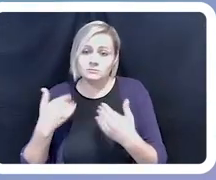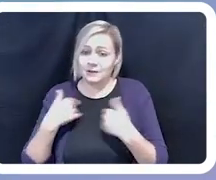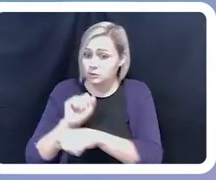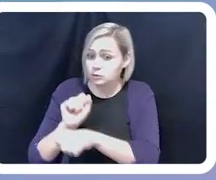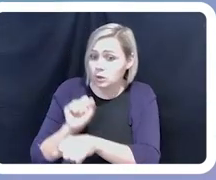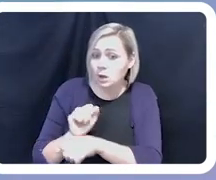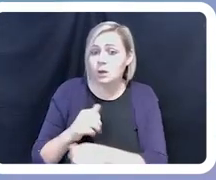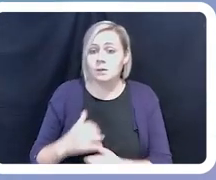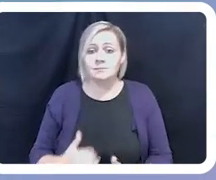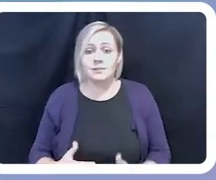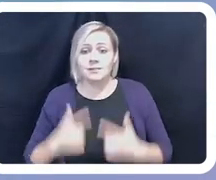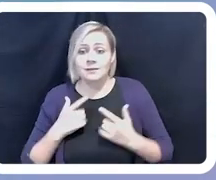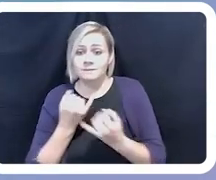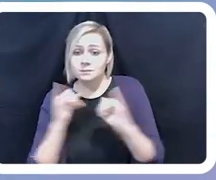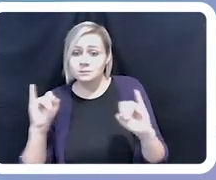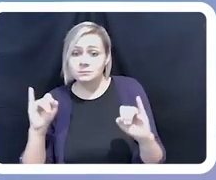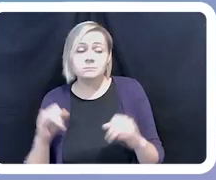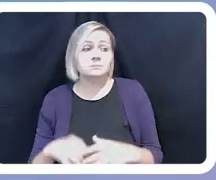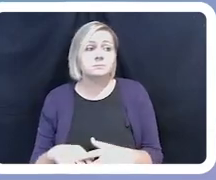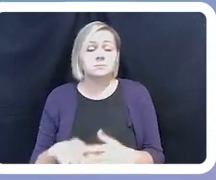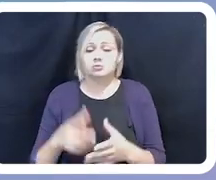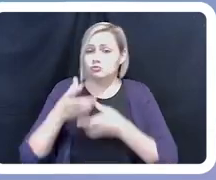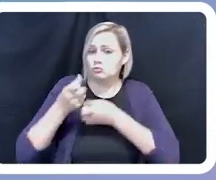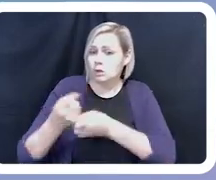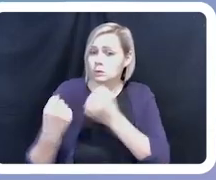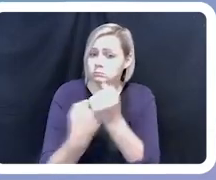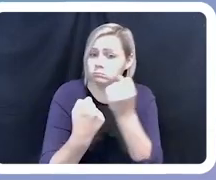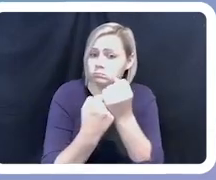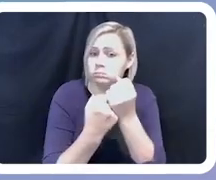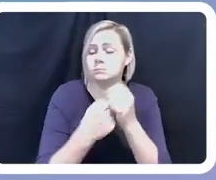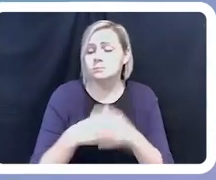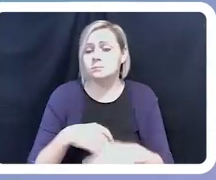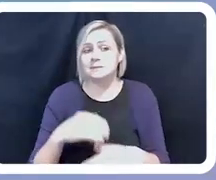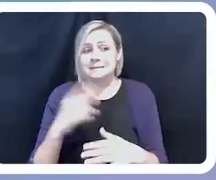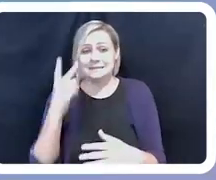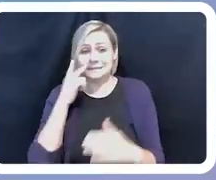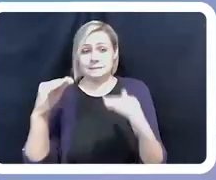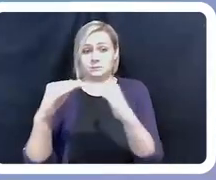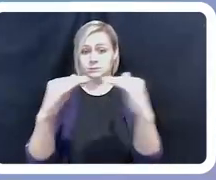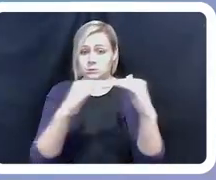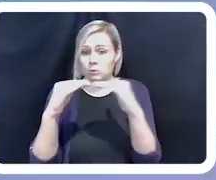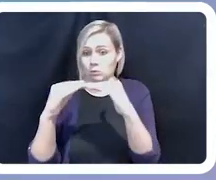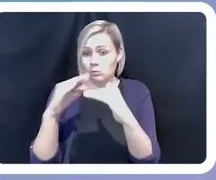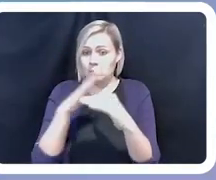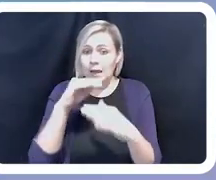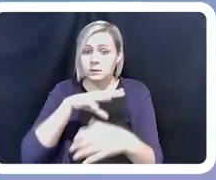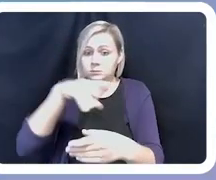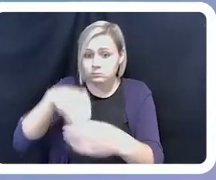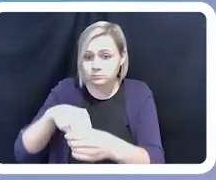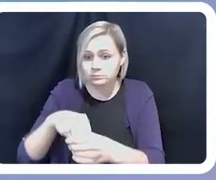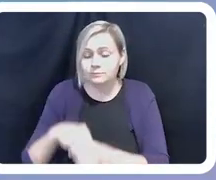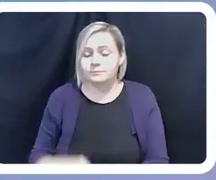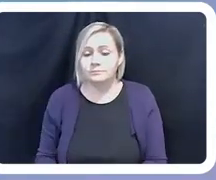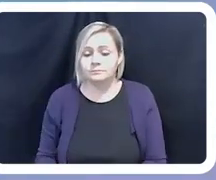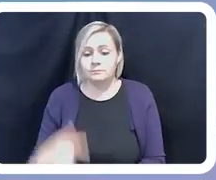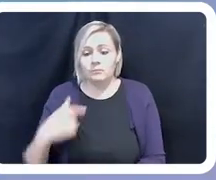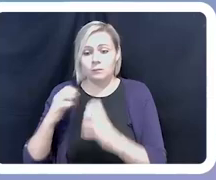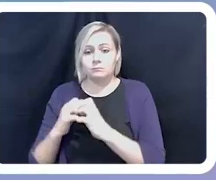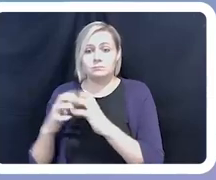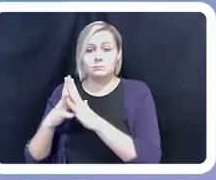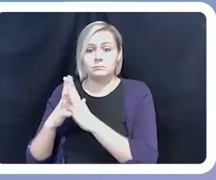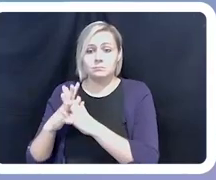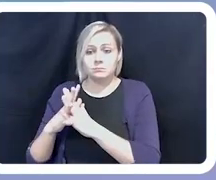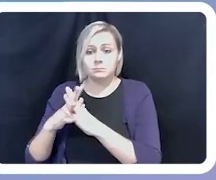job, to live independently, to be a trusted advocate, to be seen as equals, and to be included. As the founder